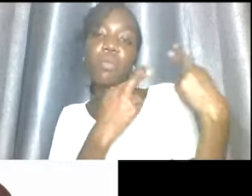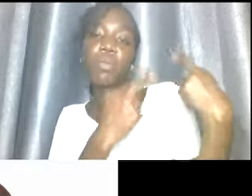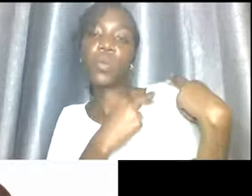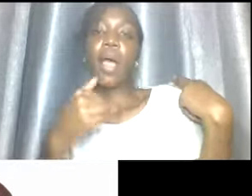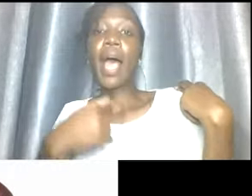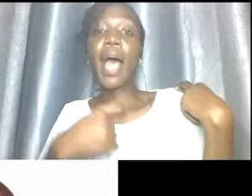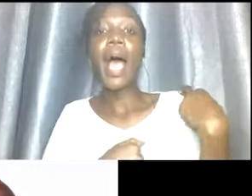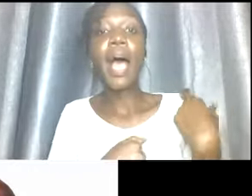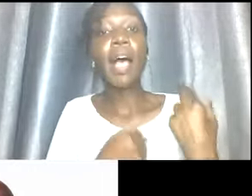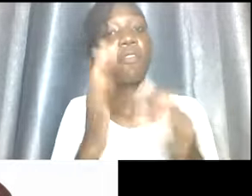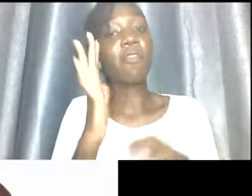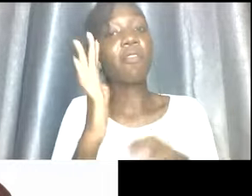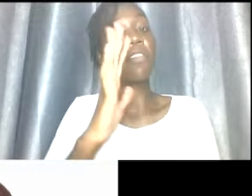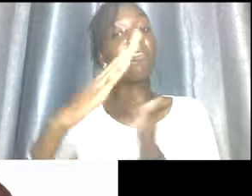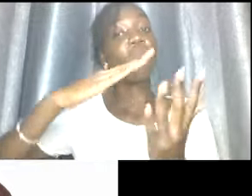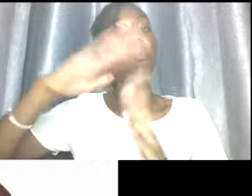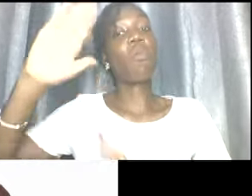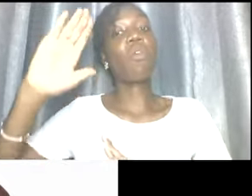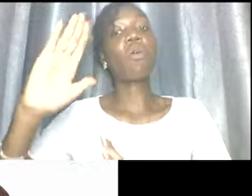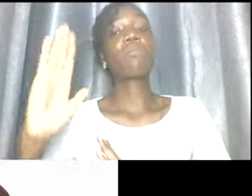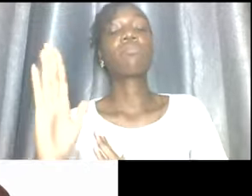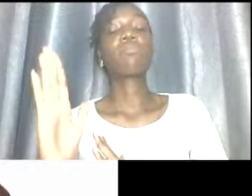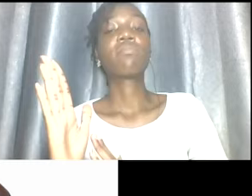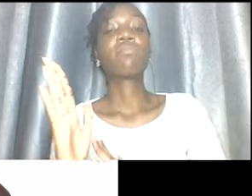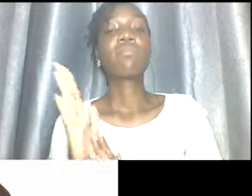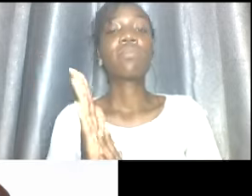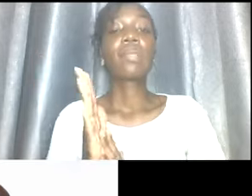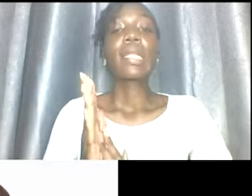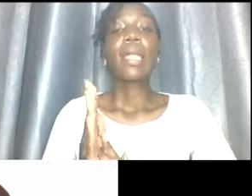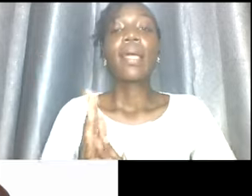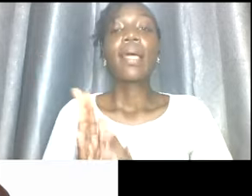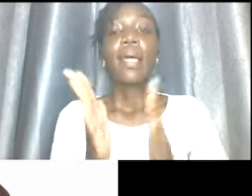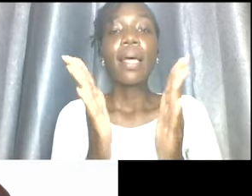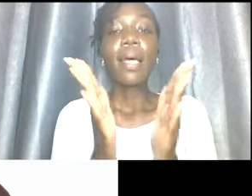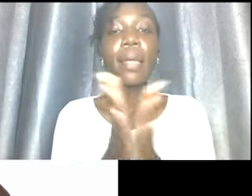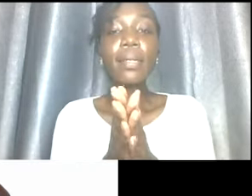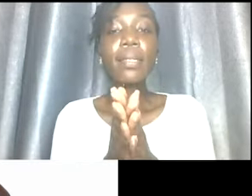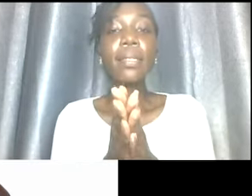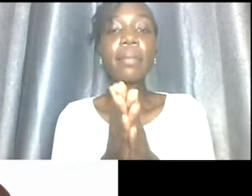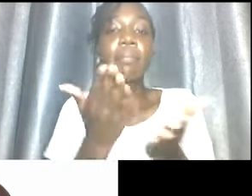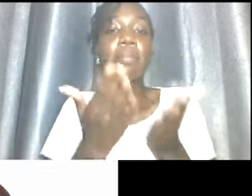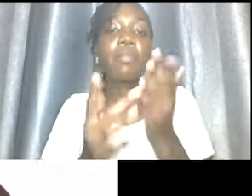able to jump right in, cover up that vacant